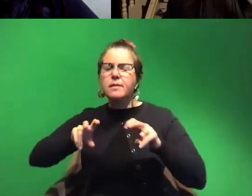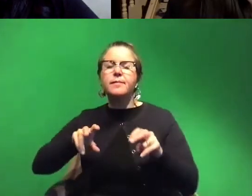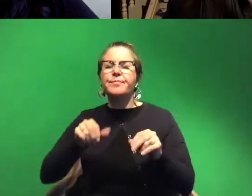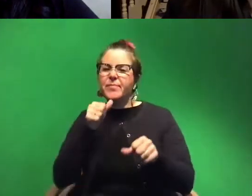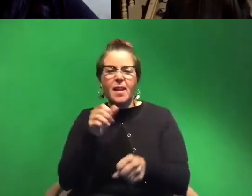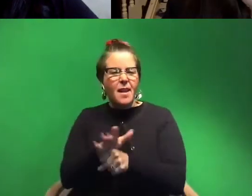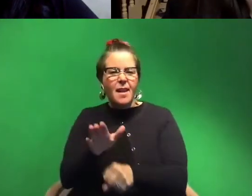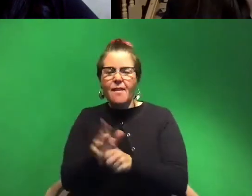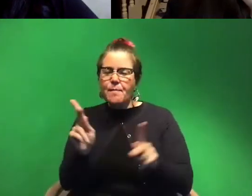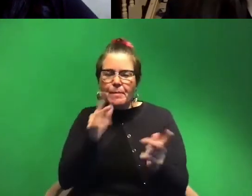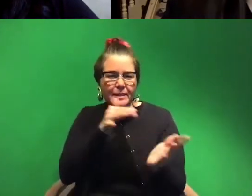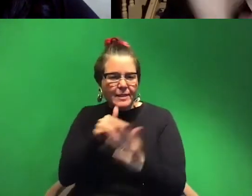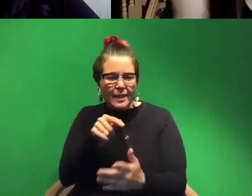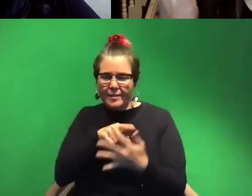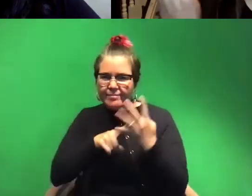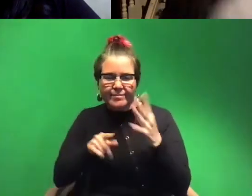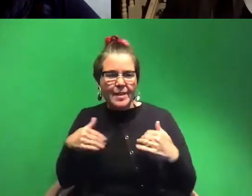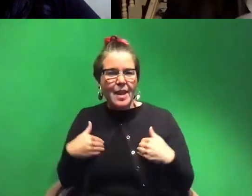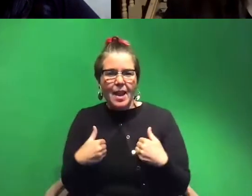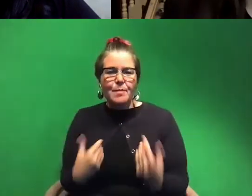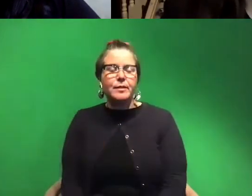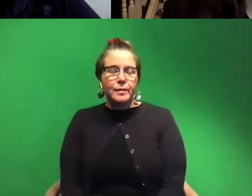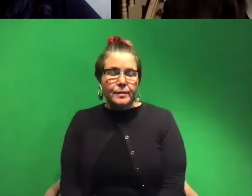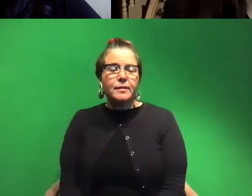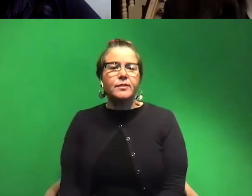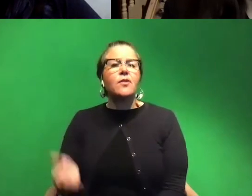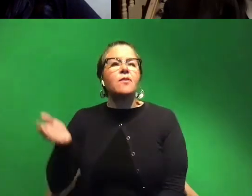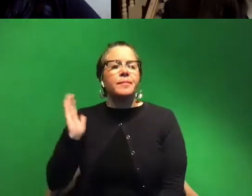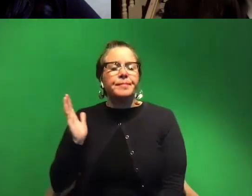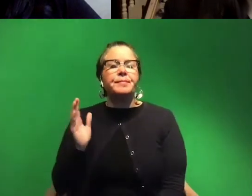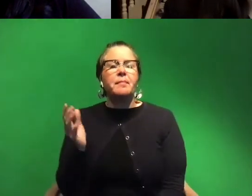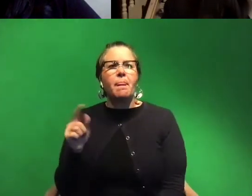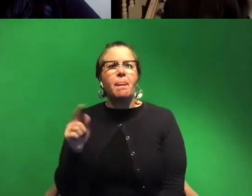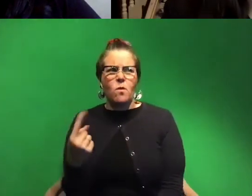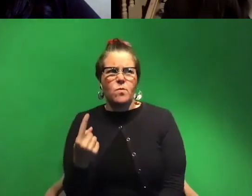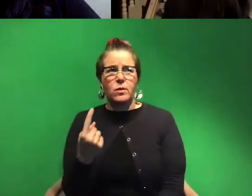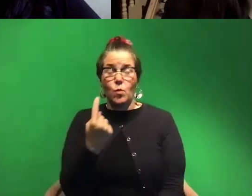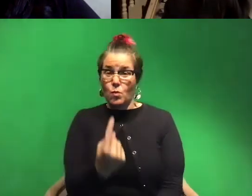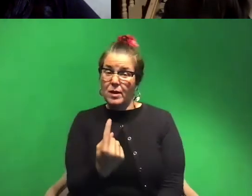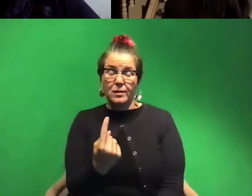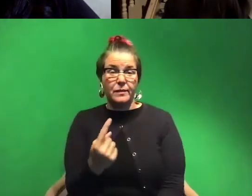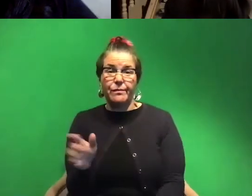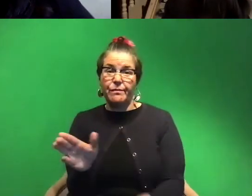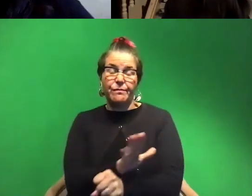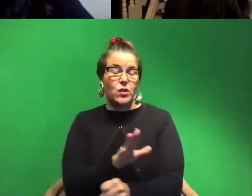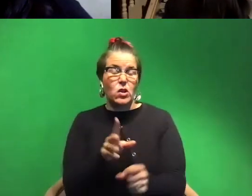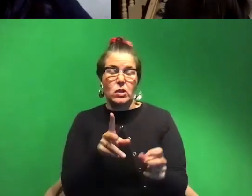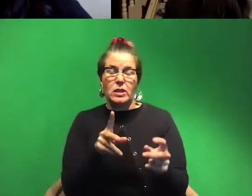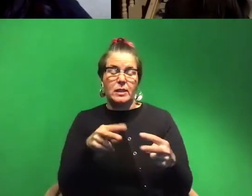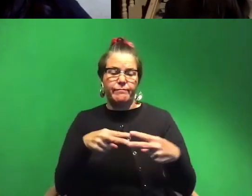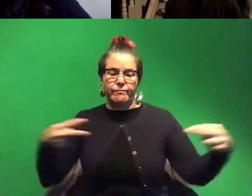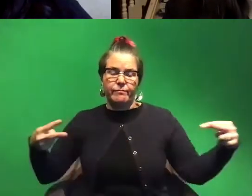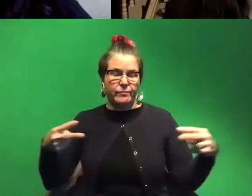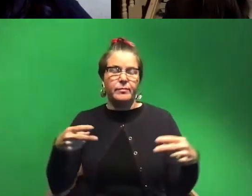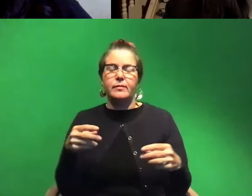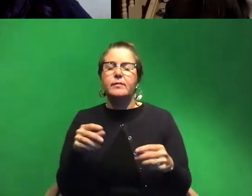enough people studying these animals. And so at the time, there was only one fully sequenced, and this is where we're really interested in